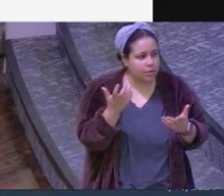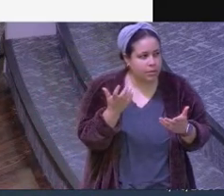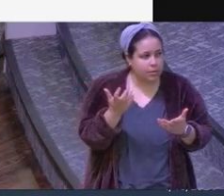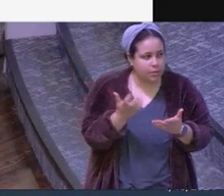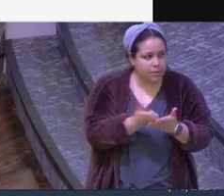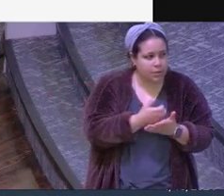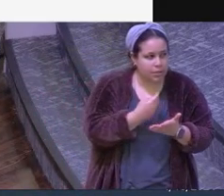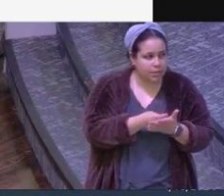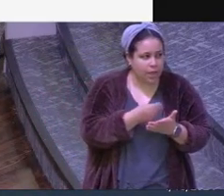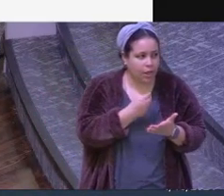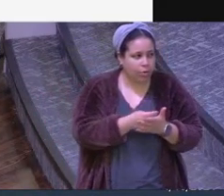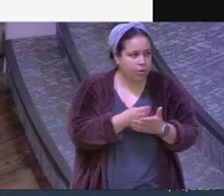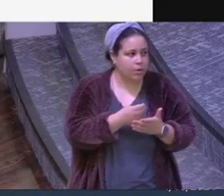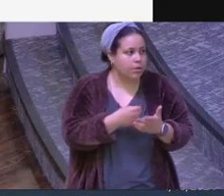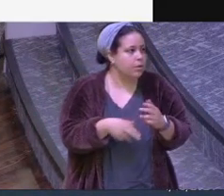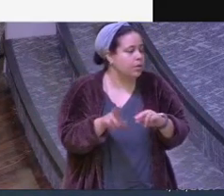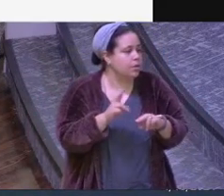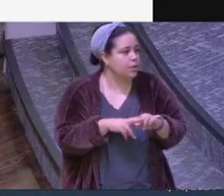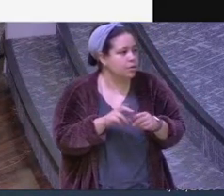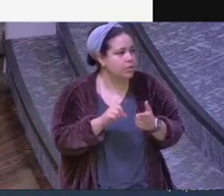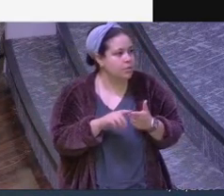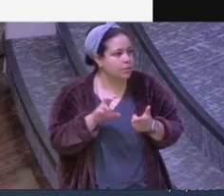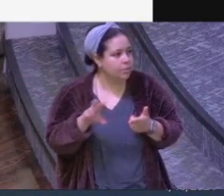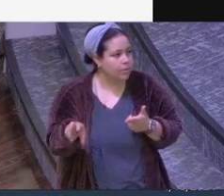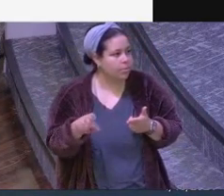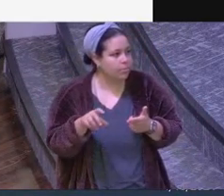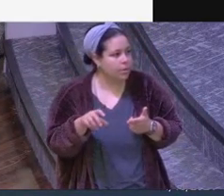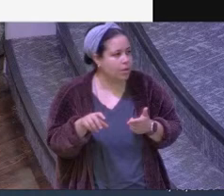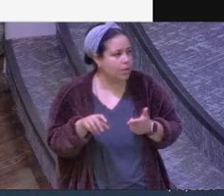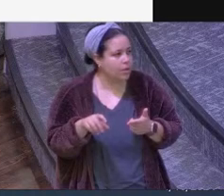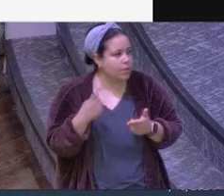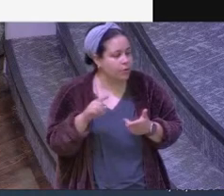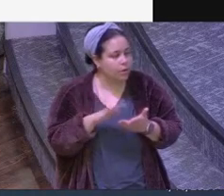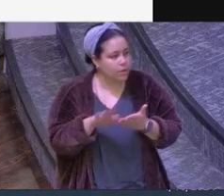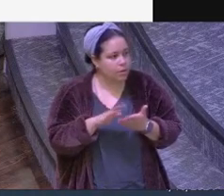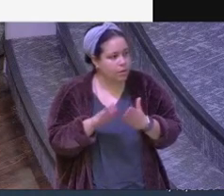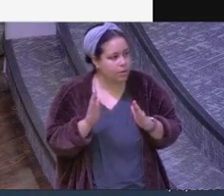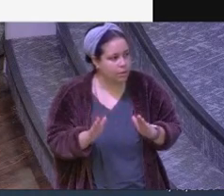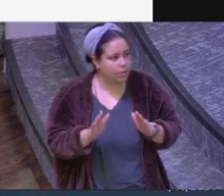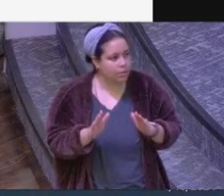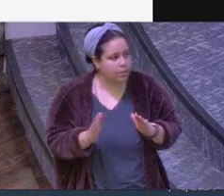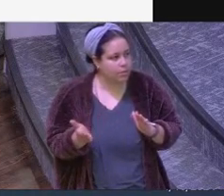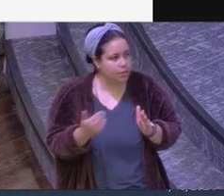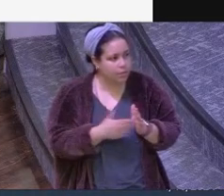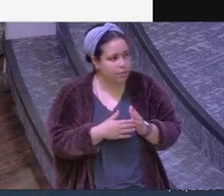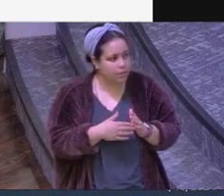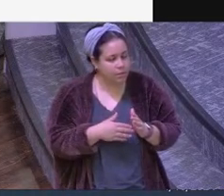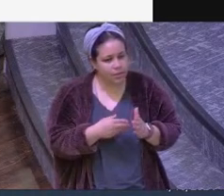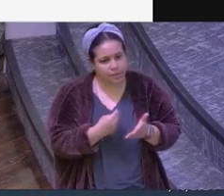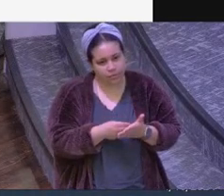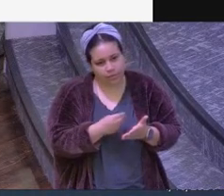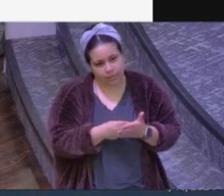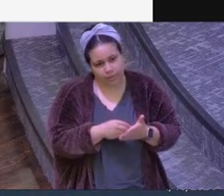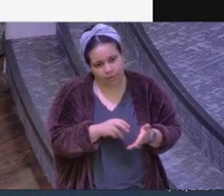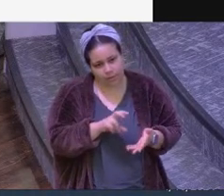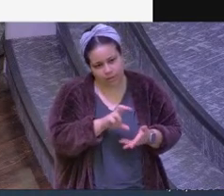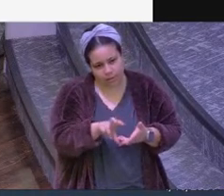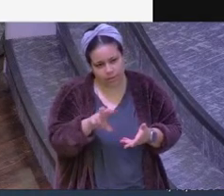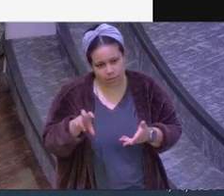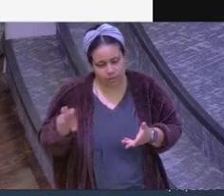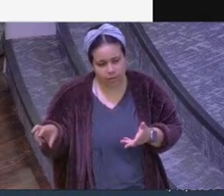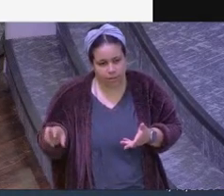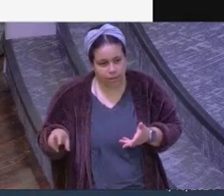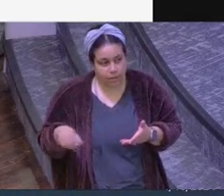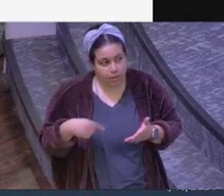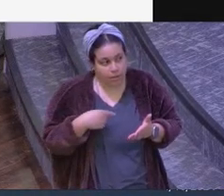is a salary supplement of $1,000 for our custodians. Again, we will get funding for that, and we'll pay that as a